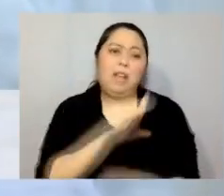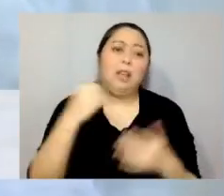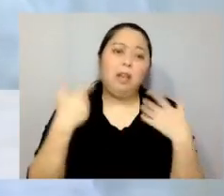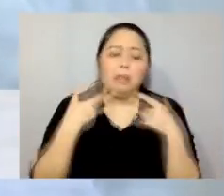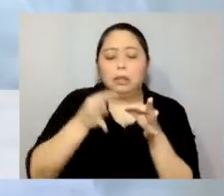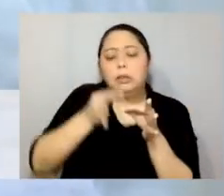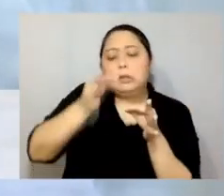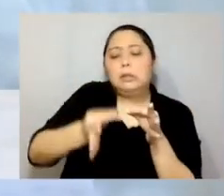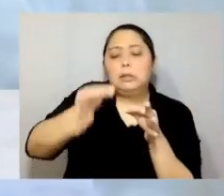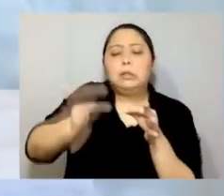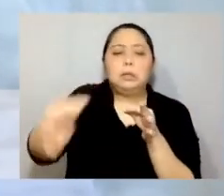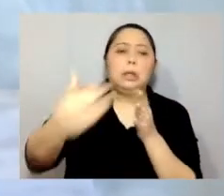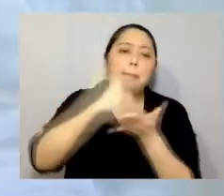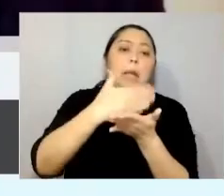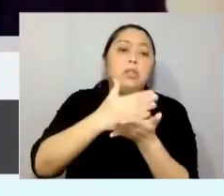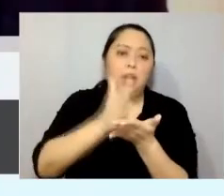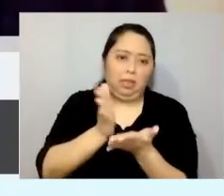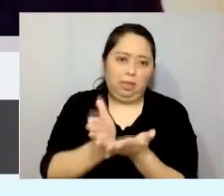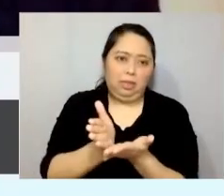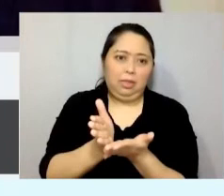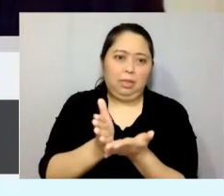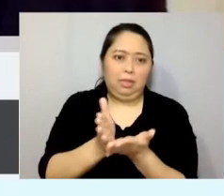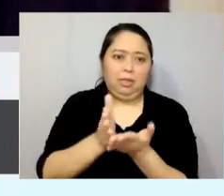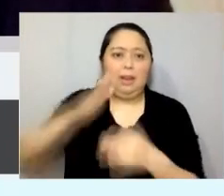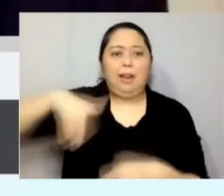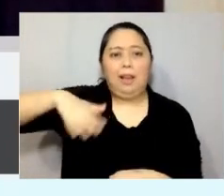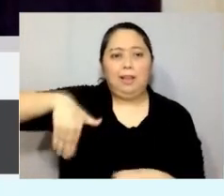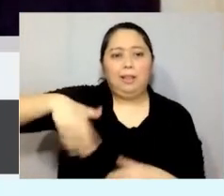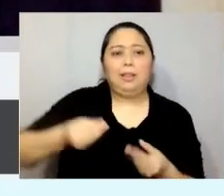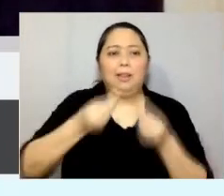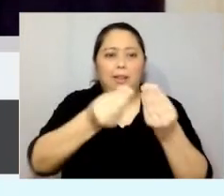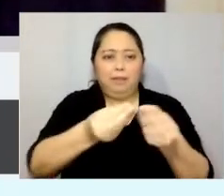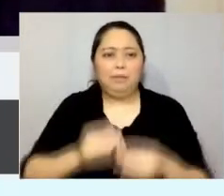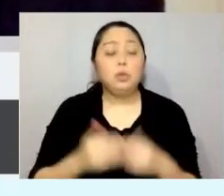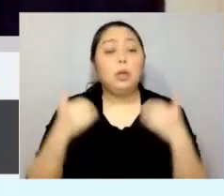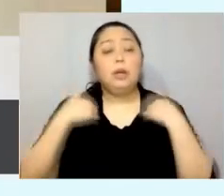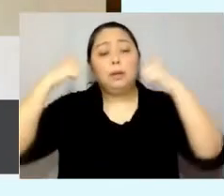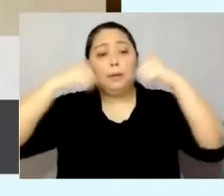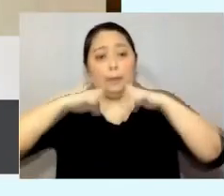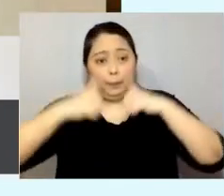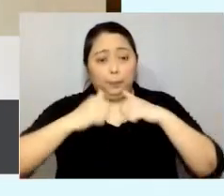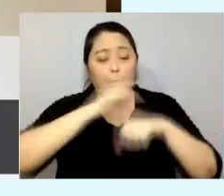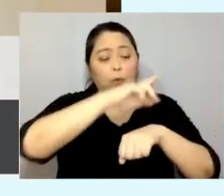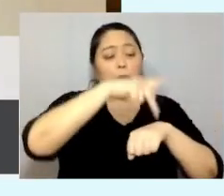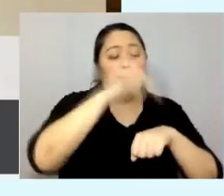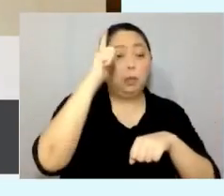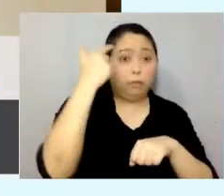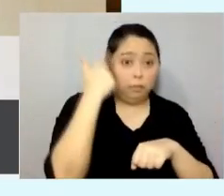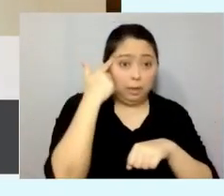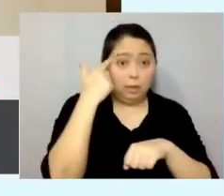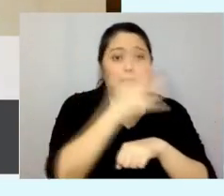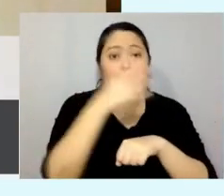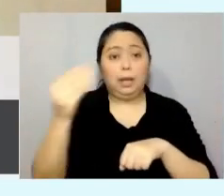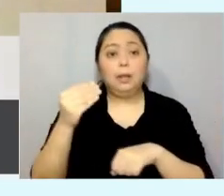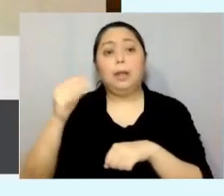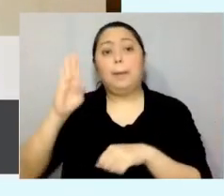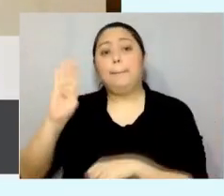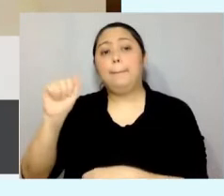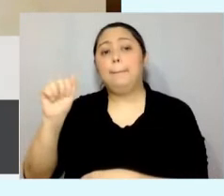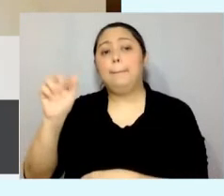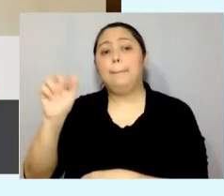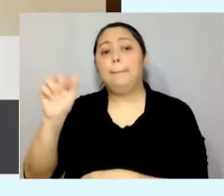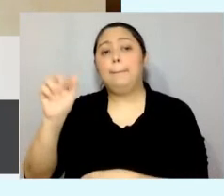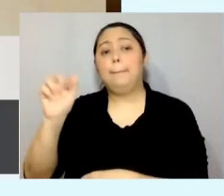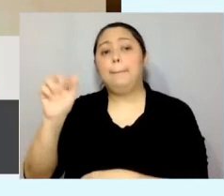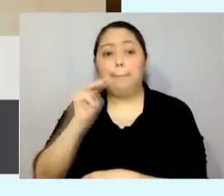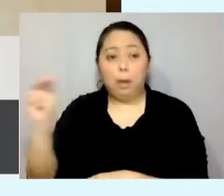budget delays in the past. May consensus between the national government and the Bangsamoro